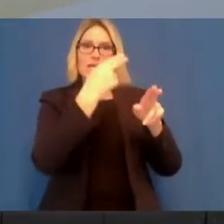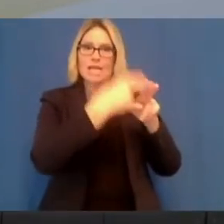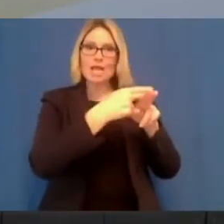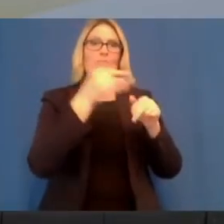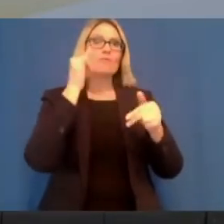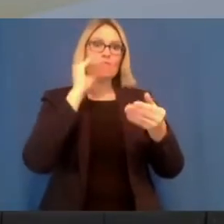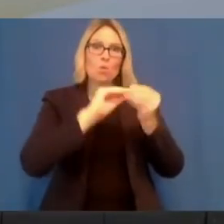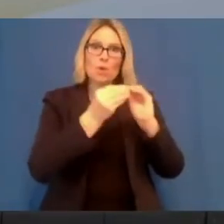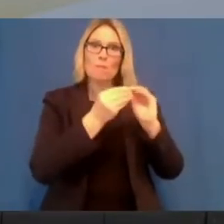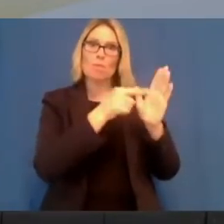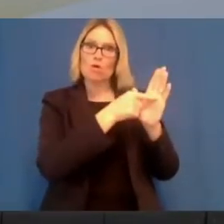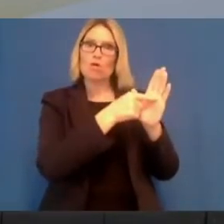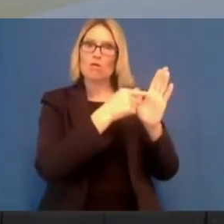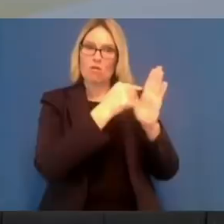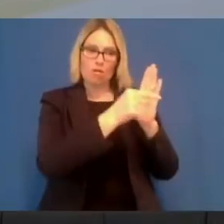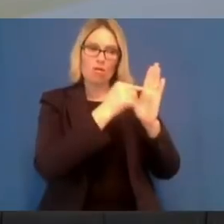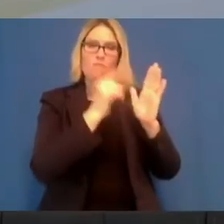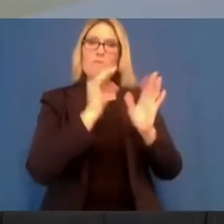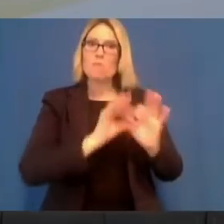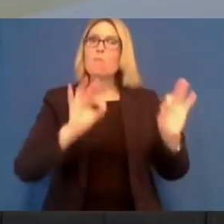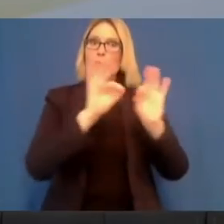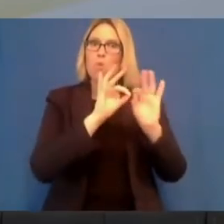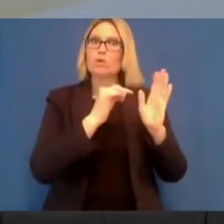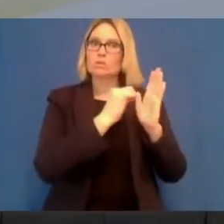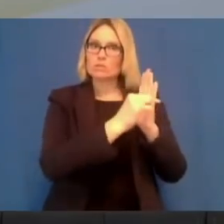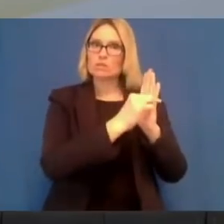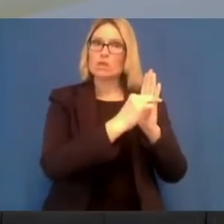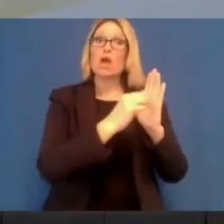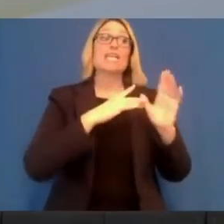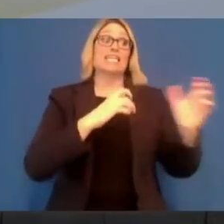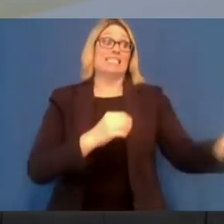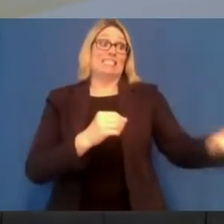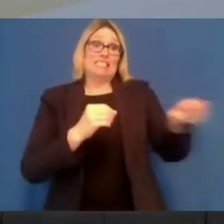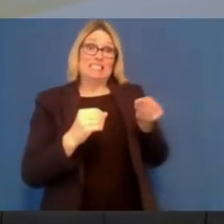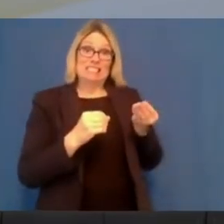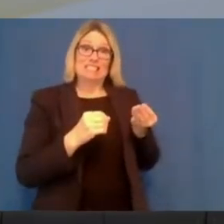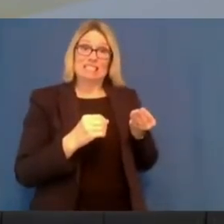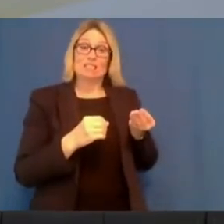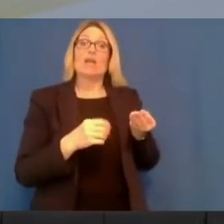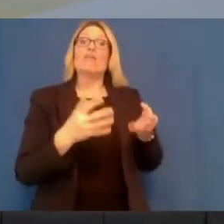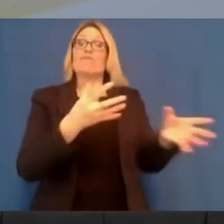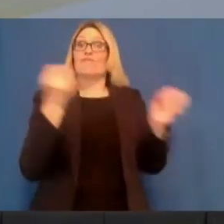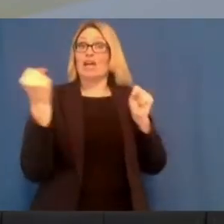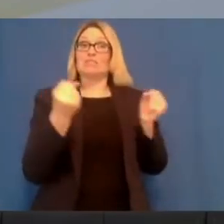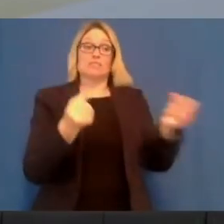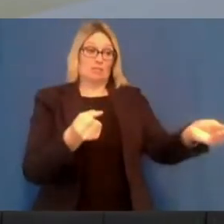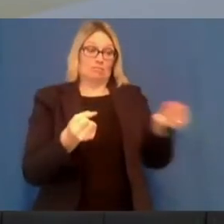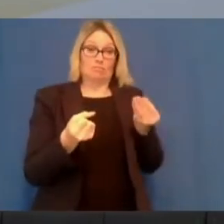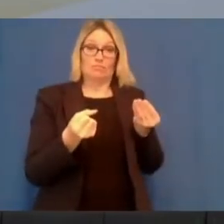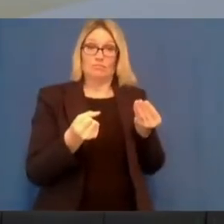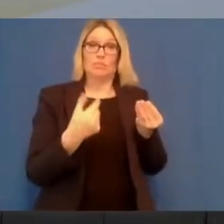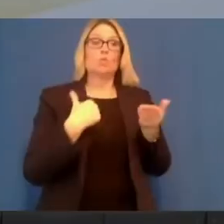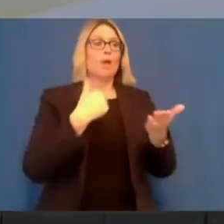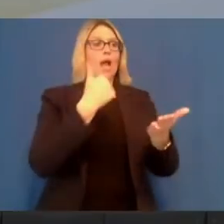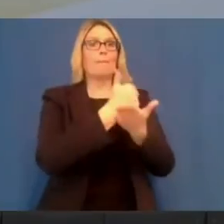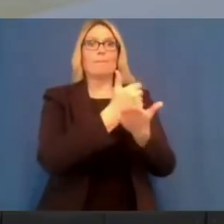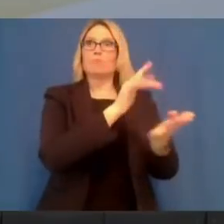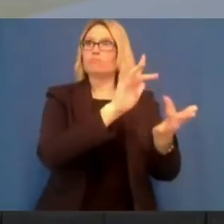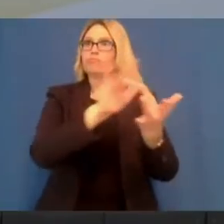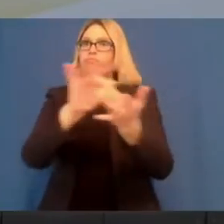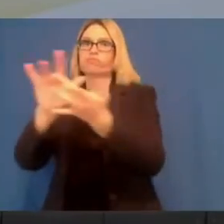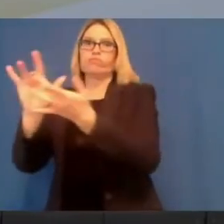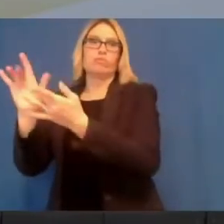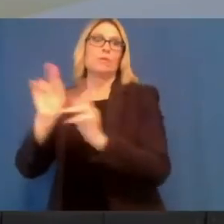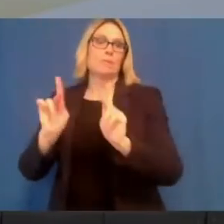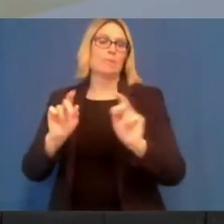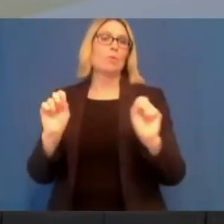and be able to receive as quickly as possible so we can help them reach out to people